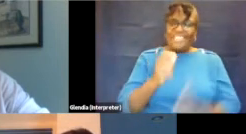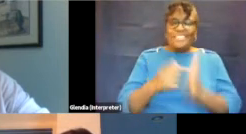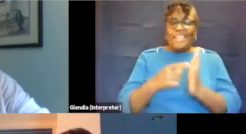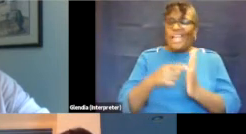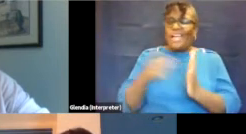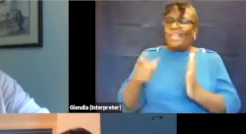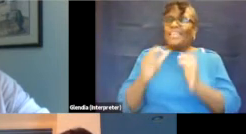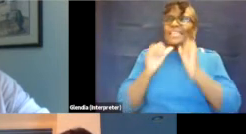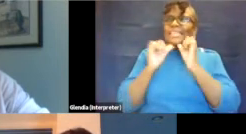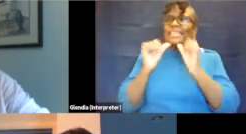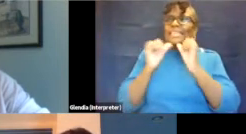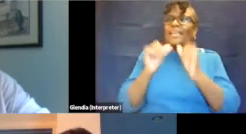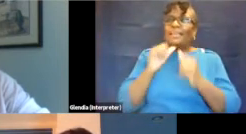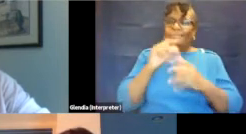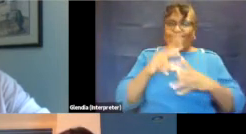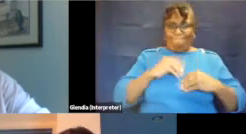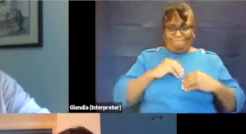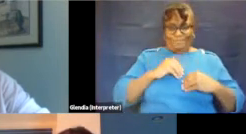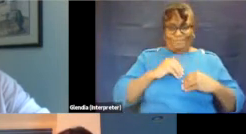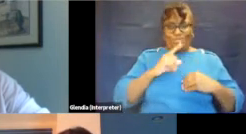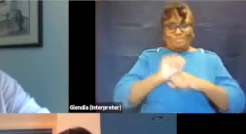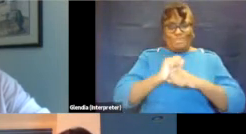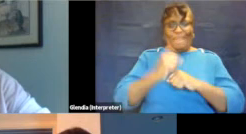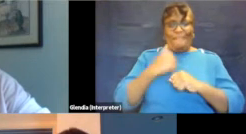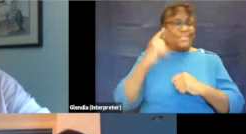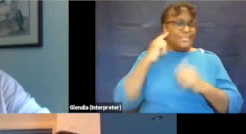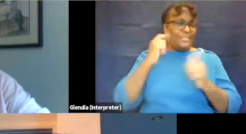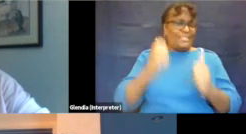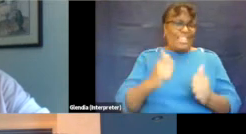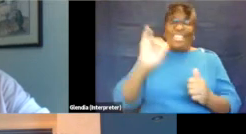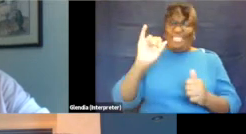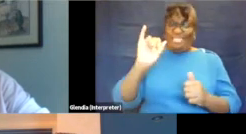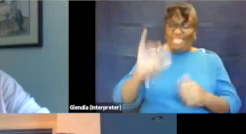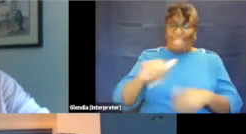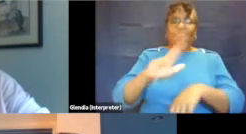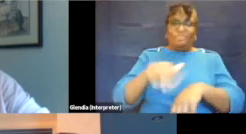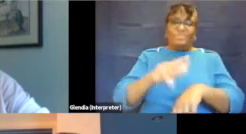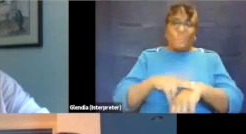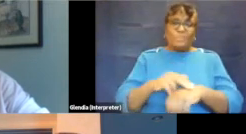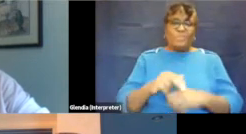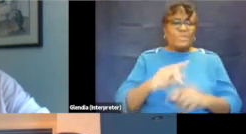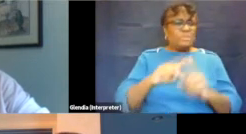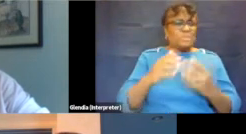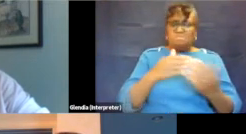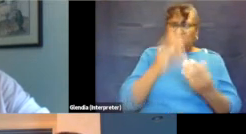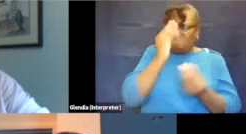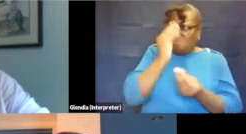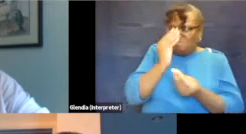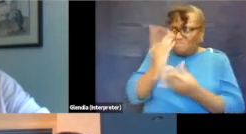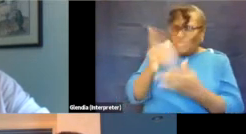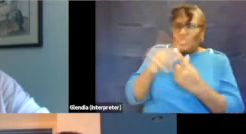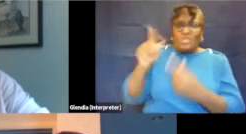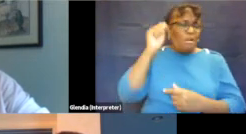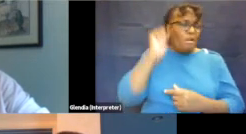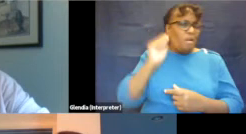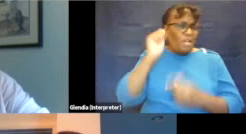loss, and this again is a normal thing. Let your audiologist know about these feelings so you can discuss them and be given